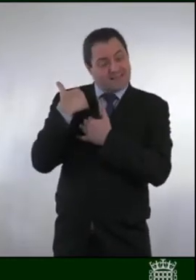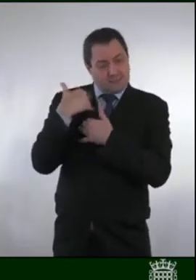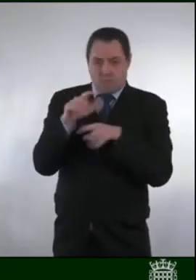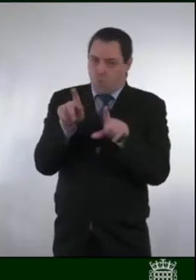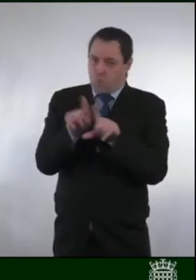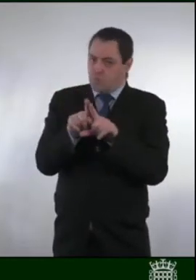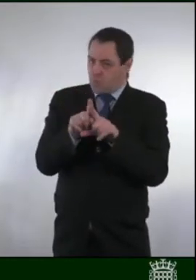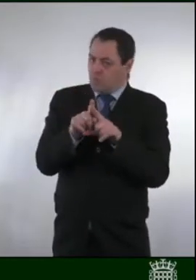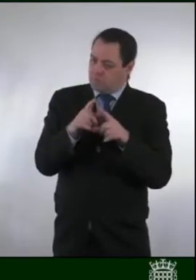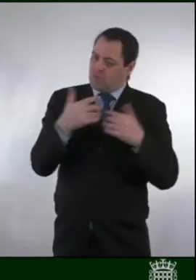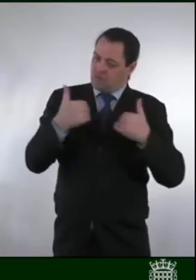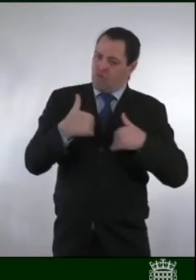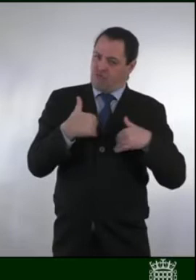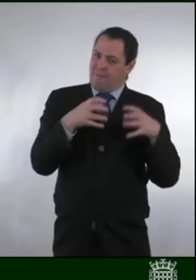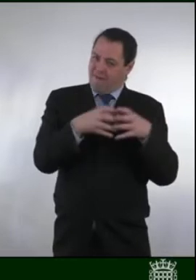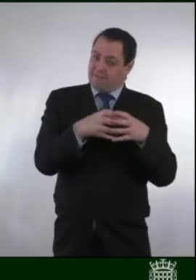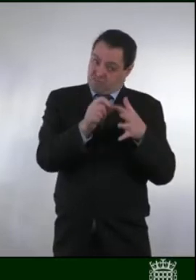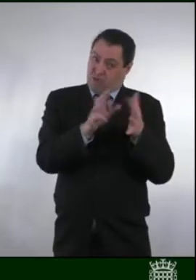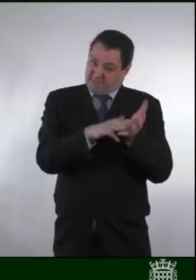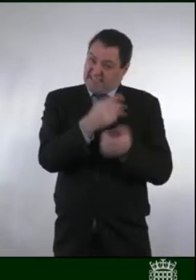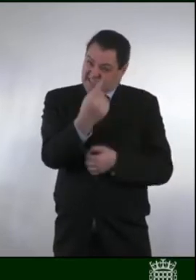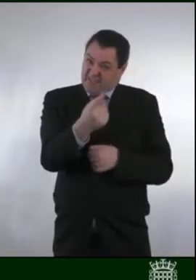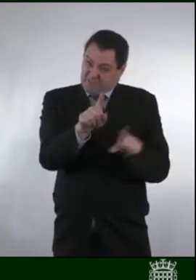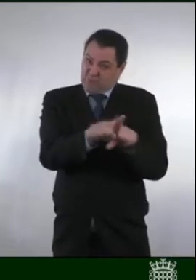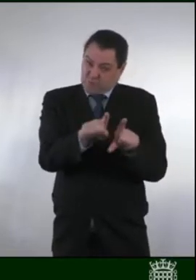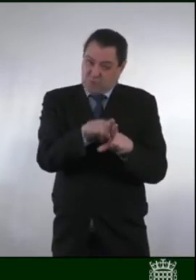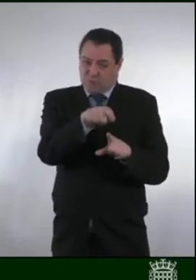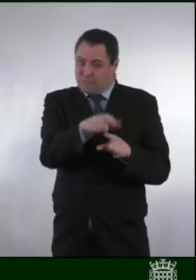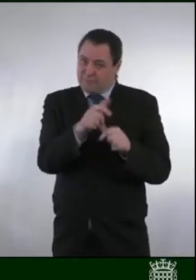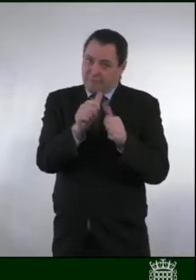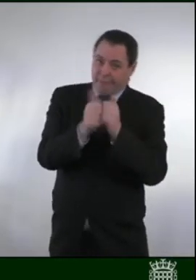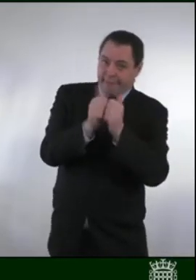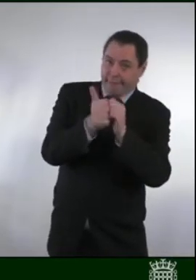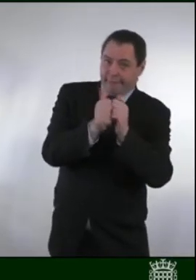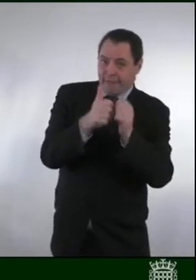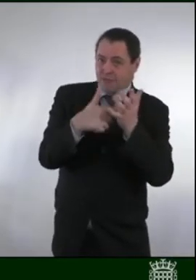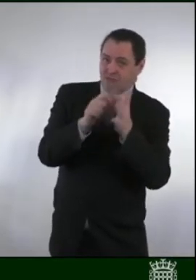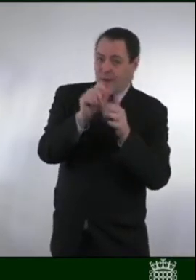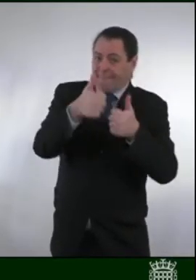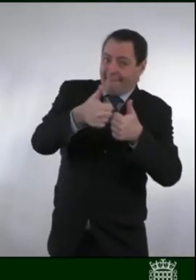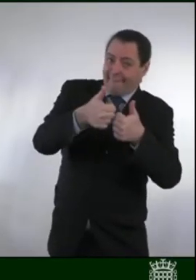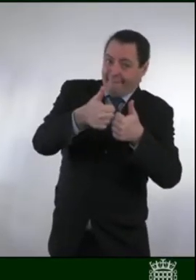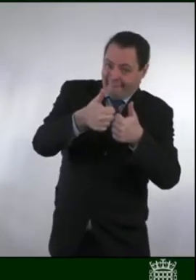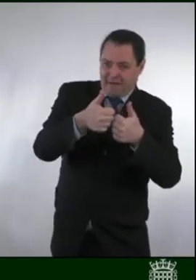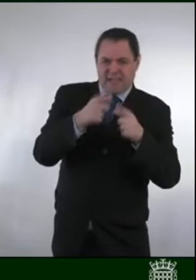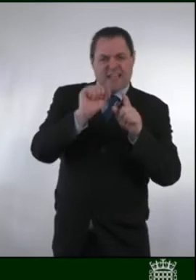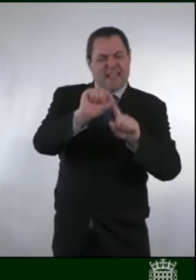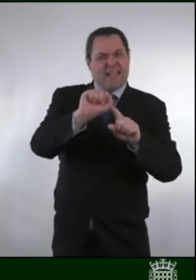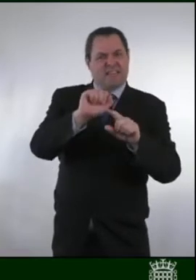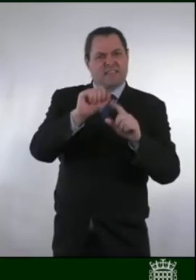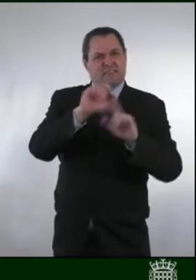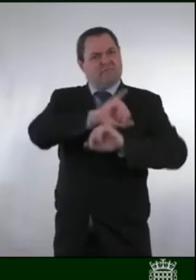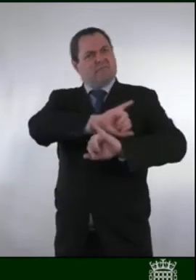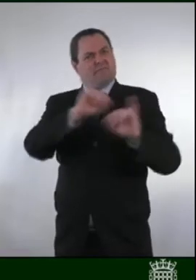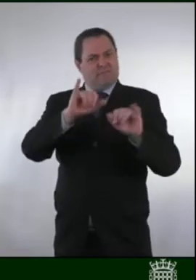those in the Tory party, including the Prime Minister, who cozied up to Donald Trump and his callous worldview.